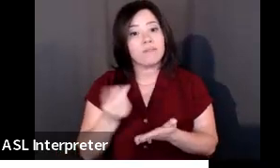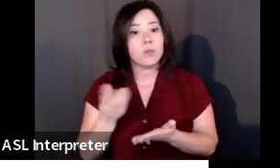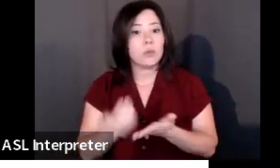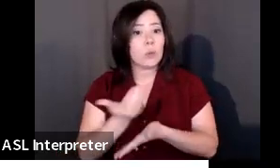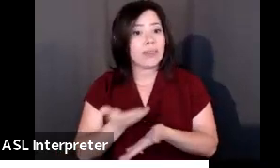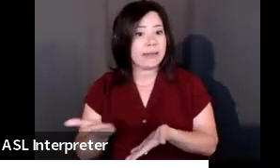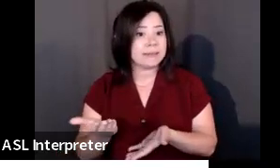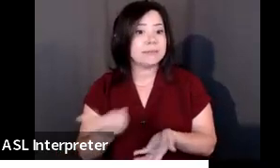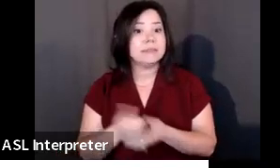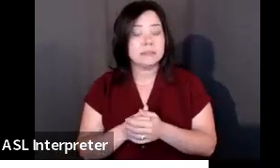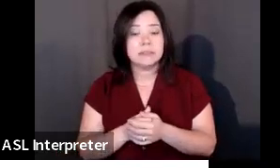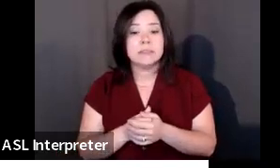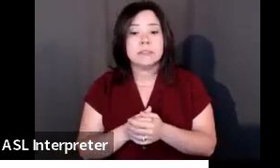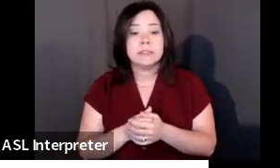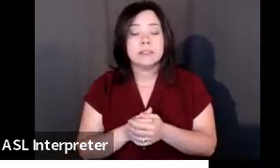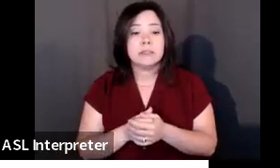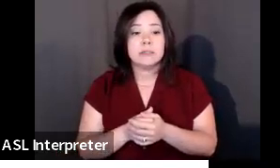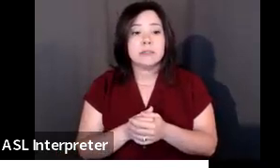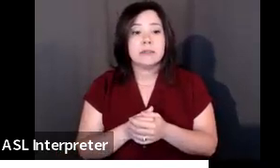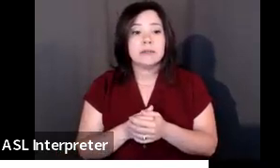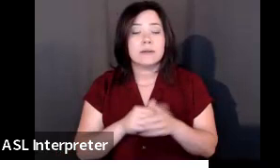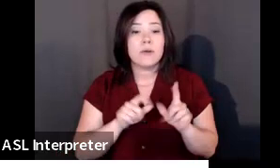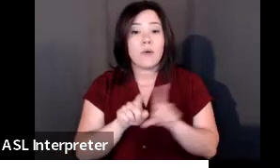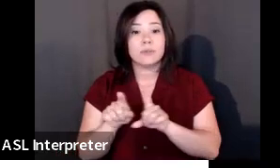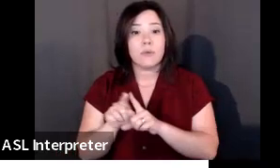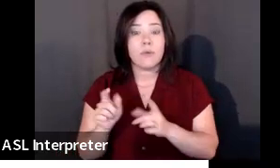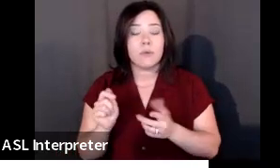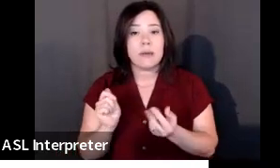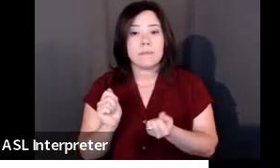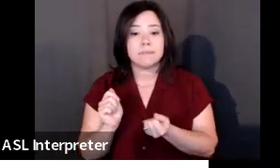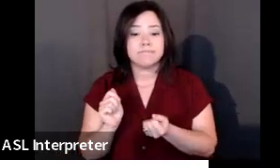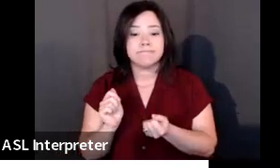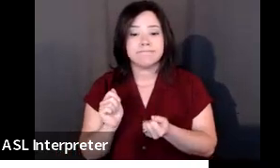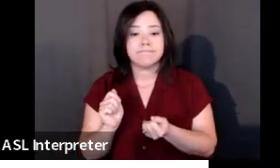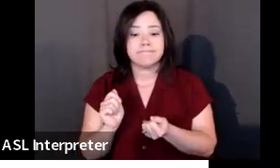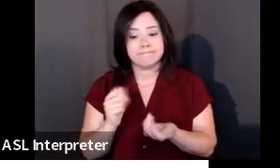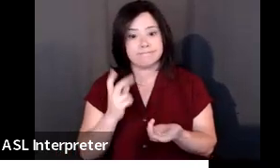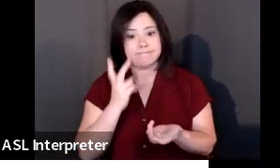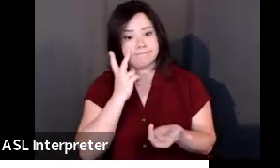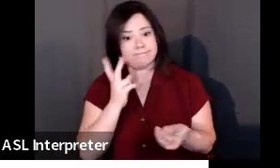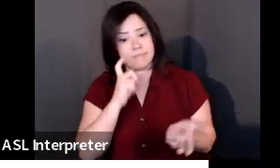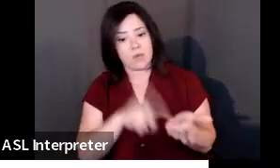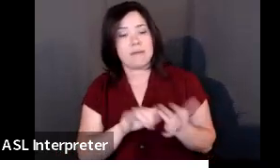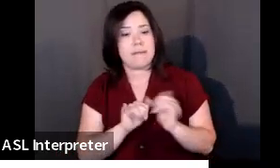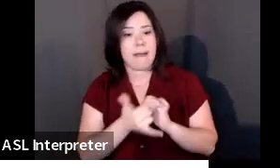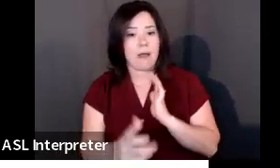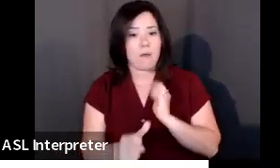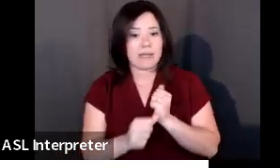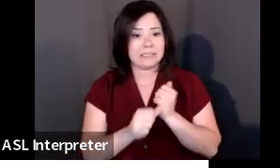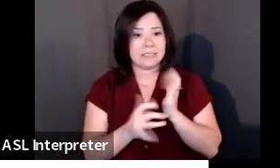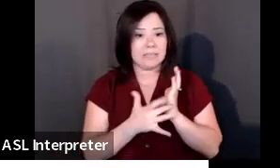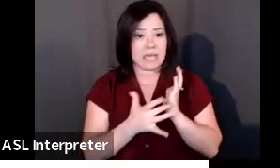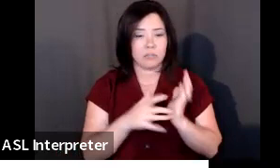currently, but also just seeing how assistive technology overlaps